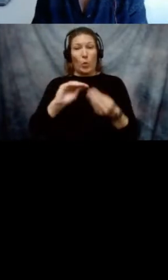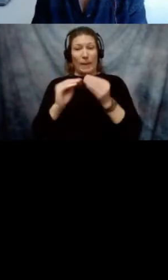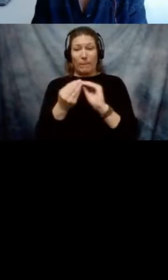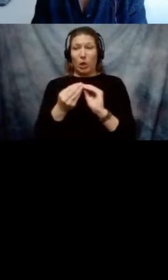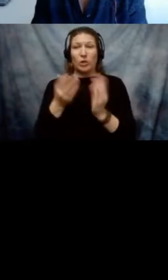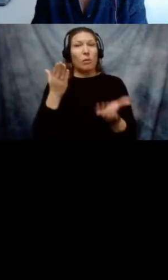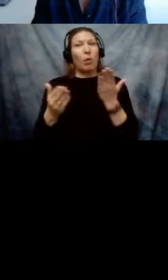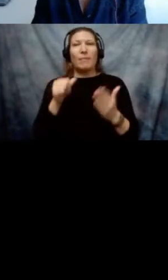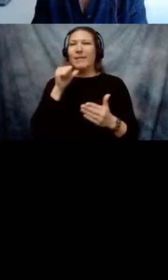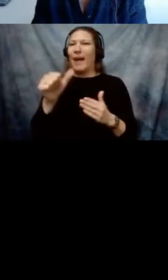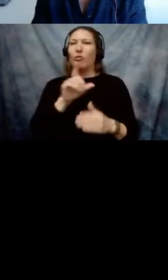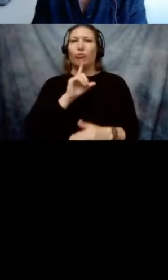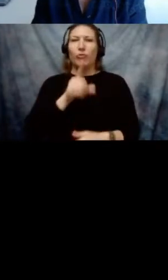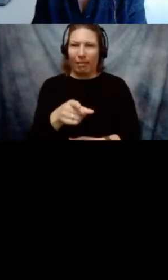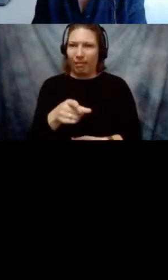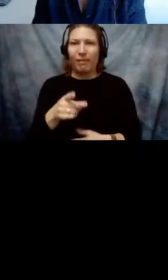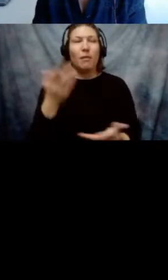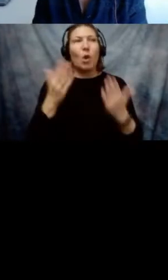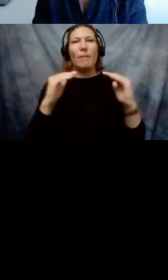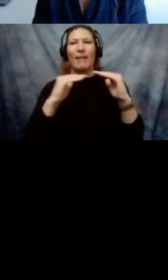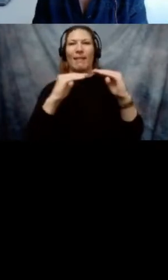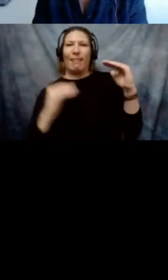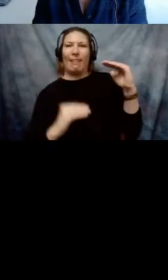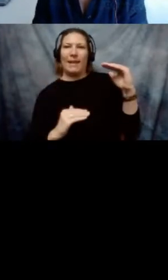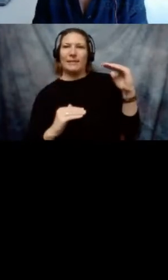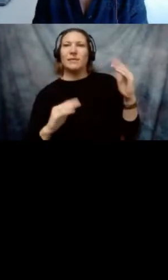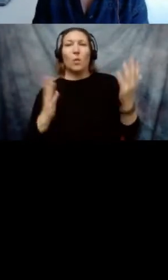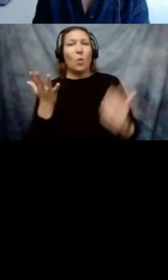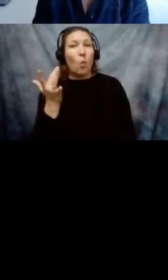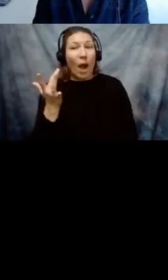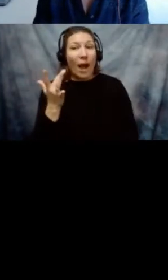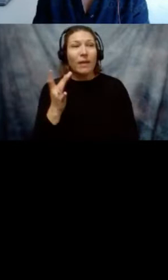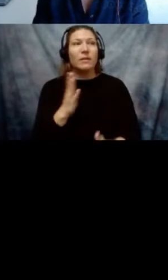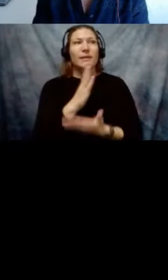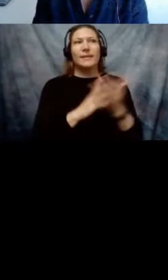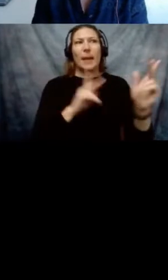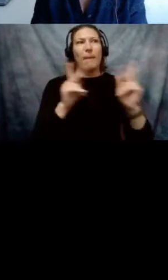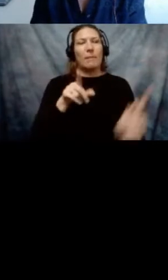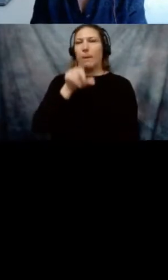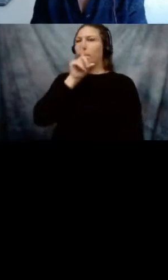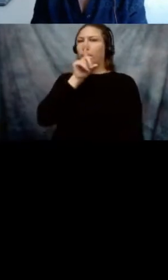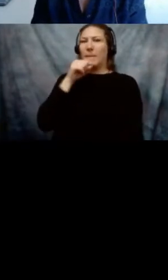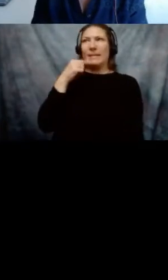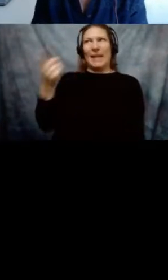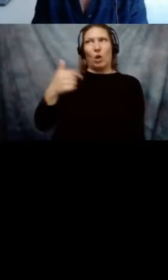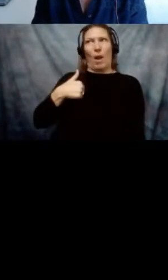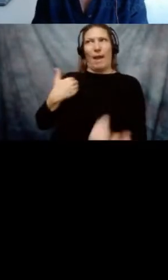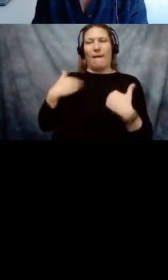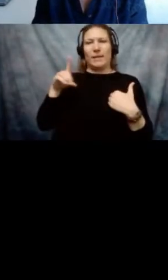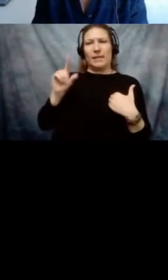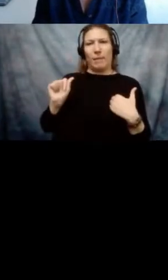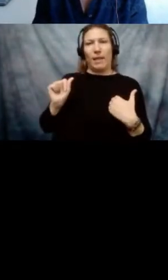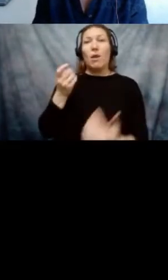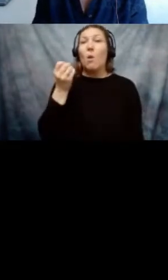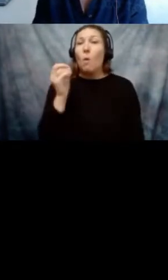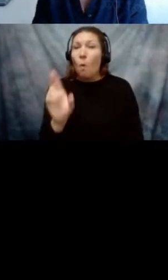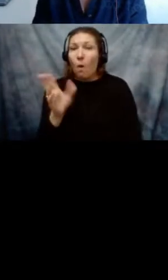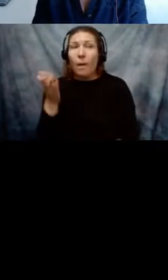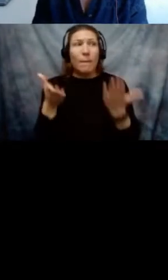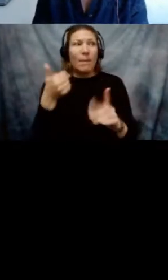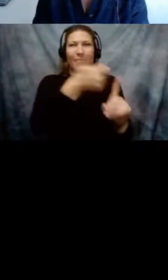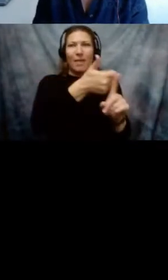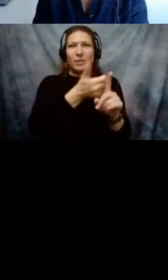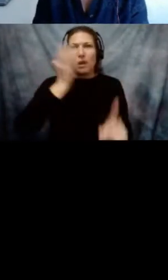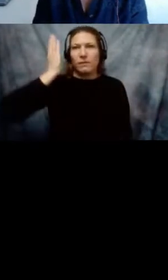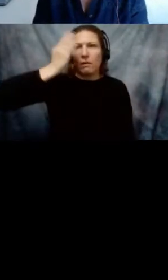really: undisclosed and undiagnosed disability. So a recent study in the US concluded that only about 39%